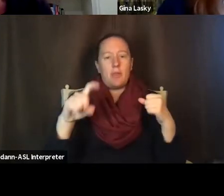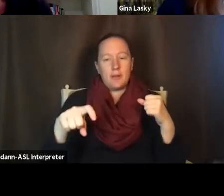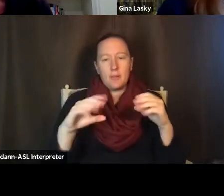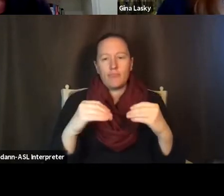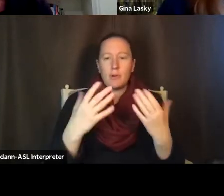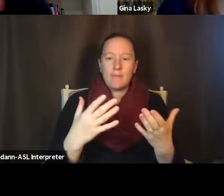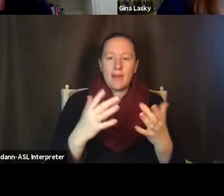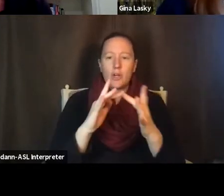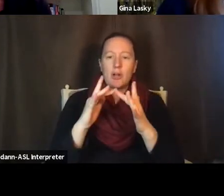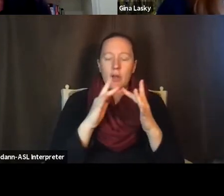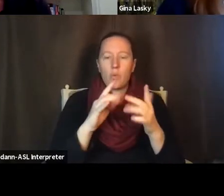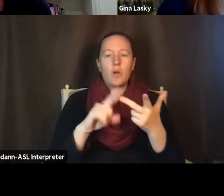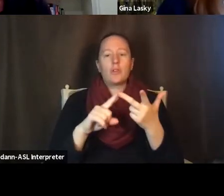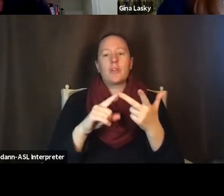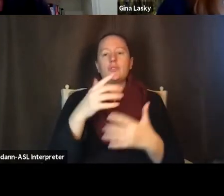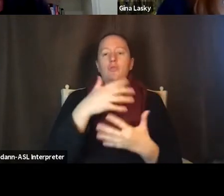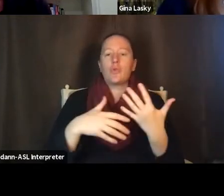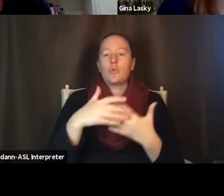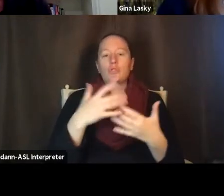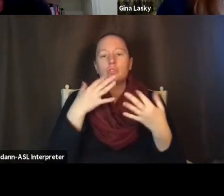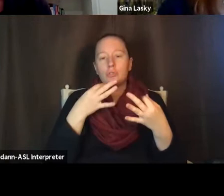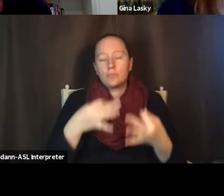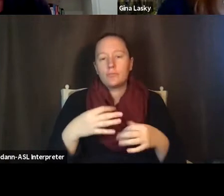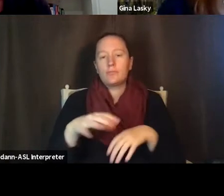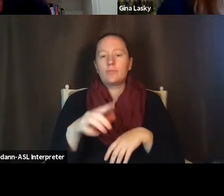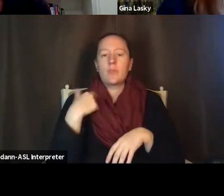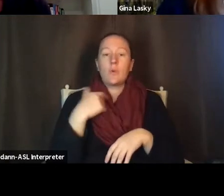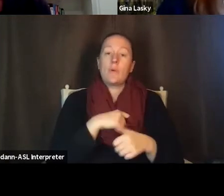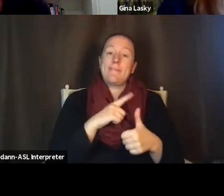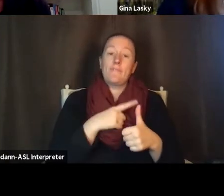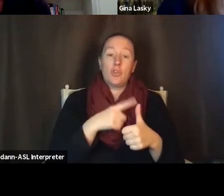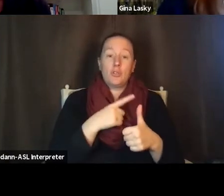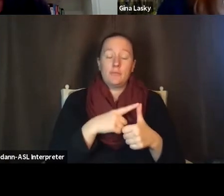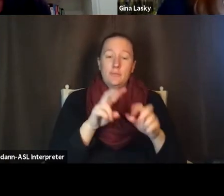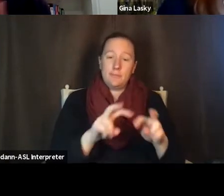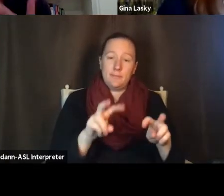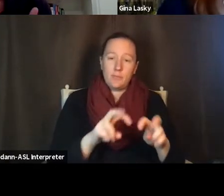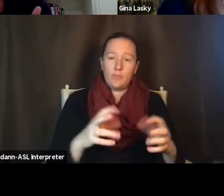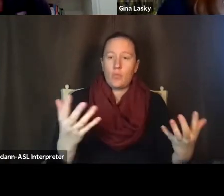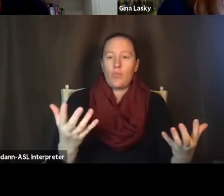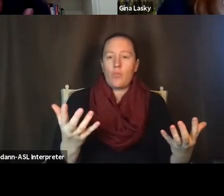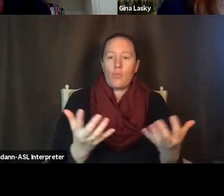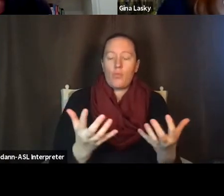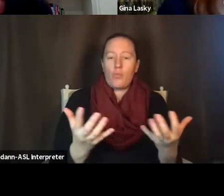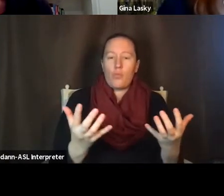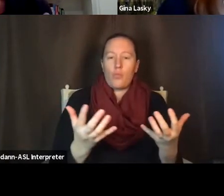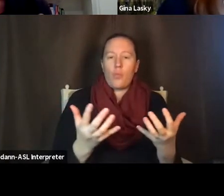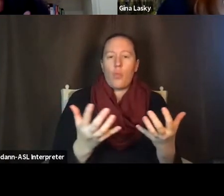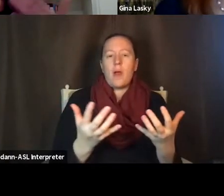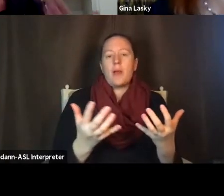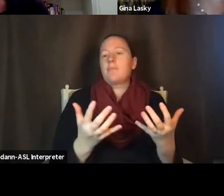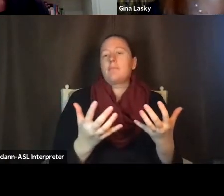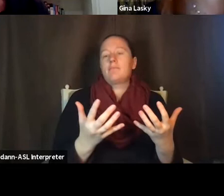social determinants. And so here, we had first conducted an assessment, right, of to what extent do provider